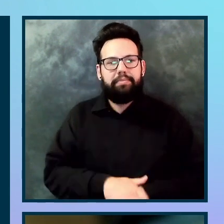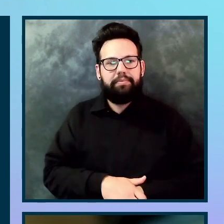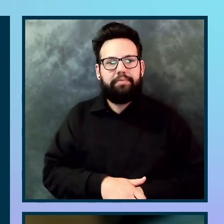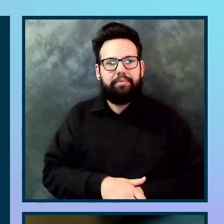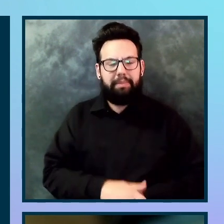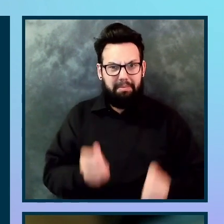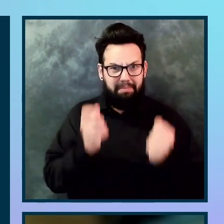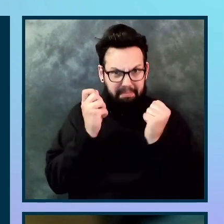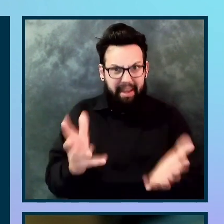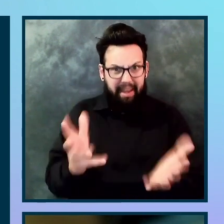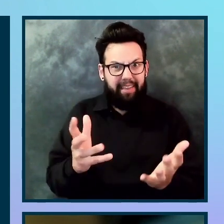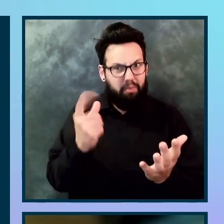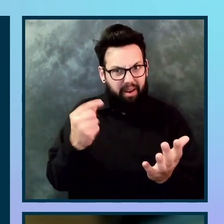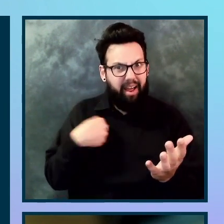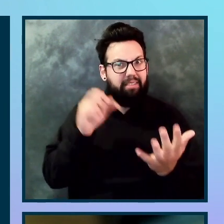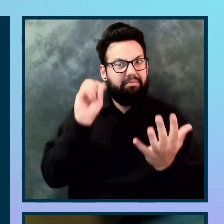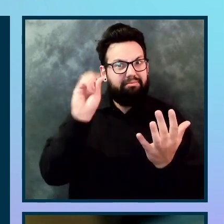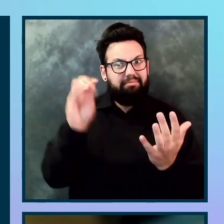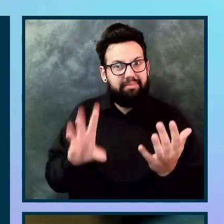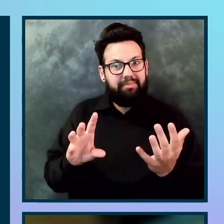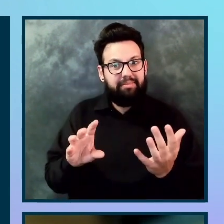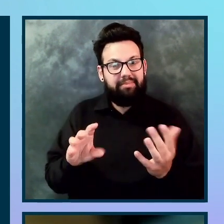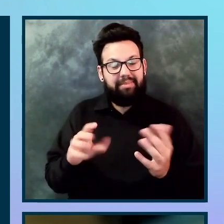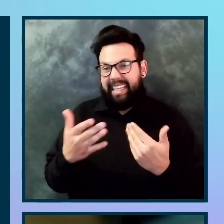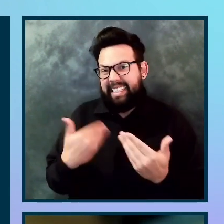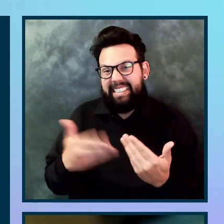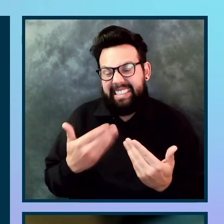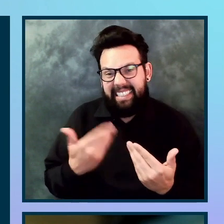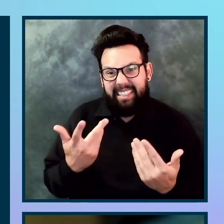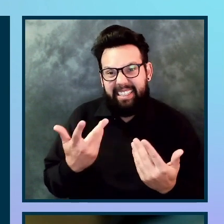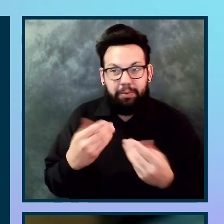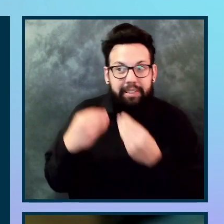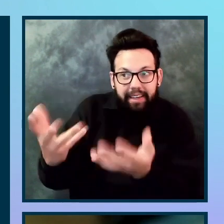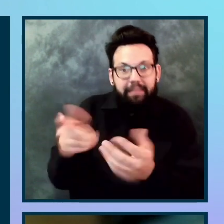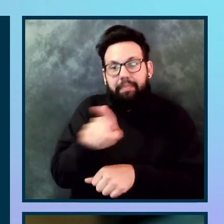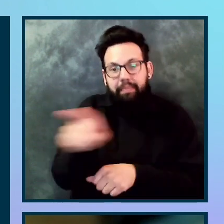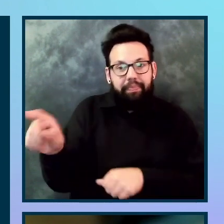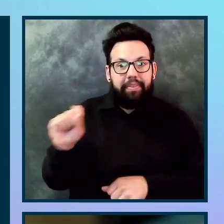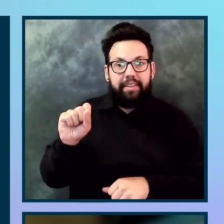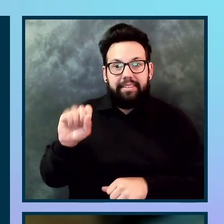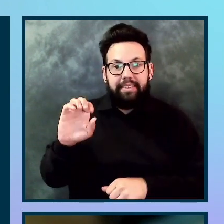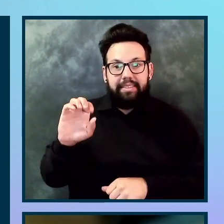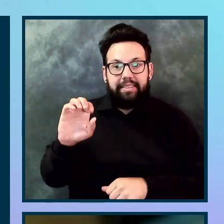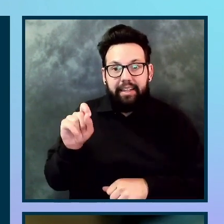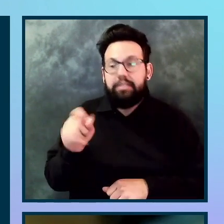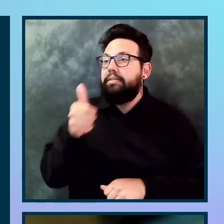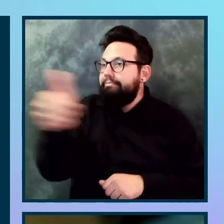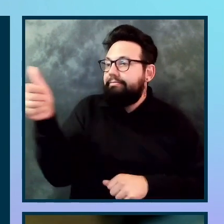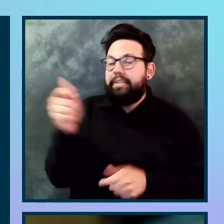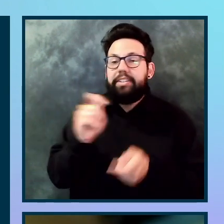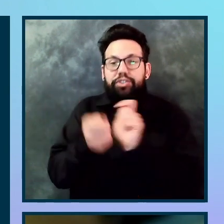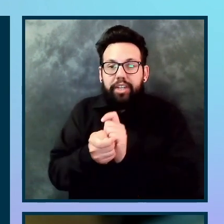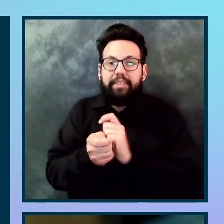lot of these things that we're talking about today are actually going to just be a settings toggle. So we can change our text size and typography by just